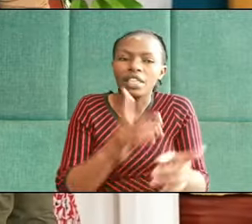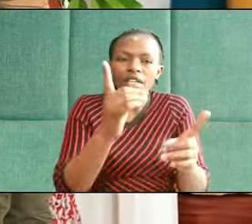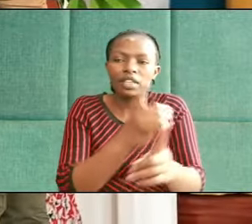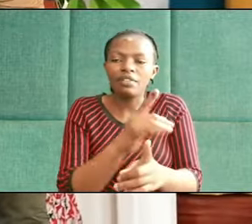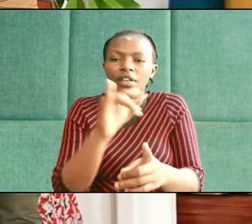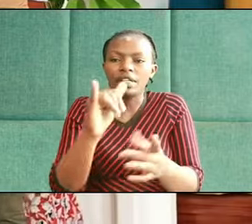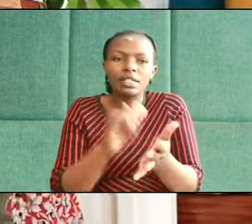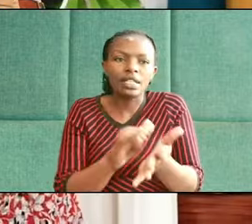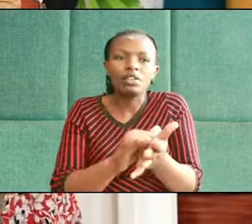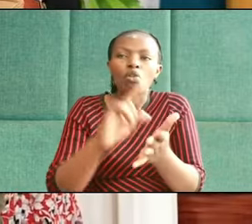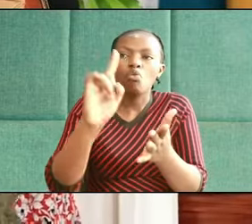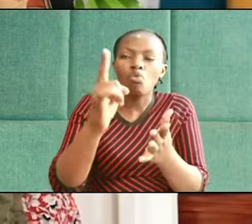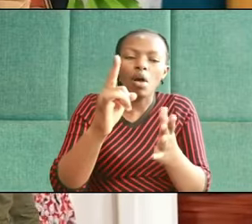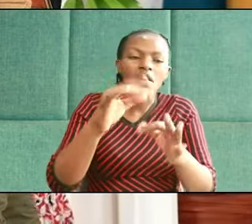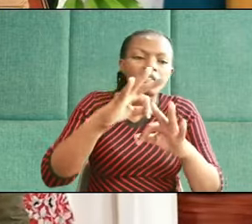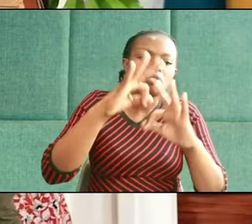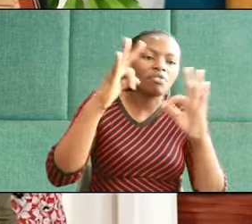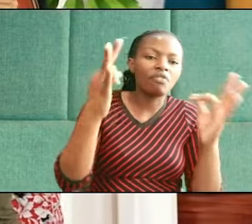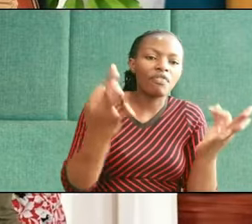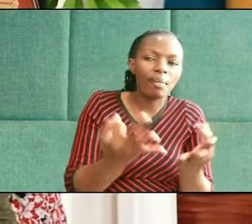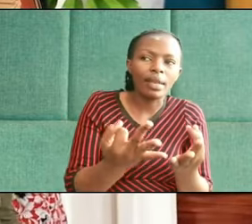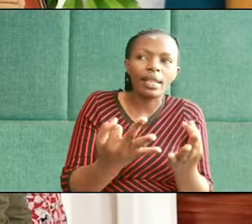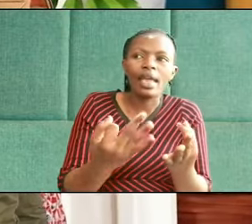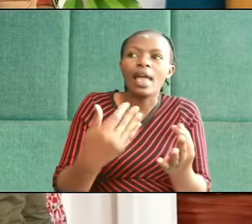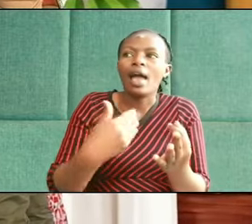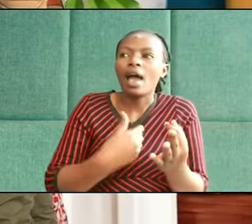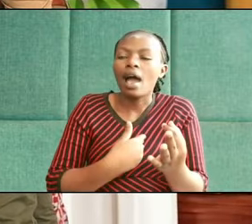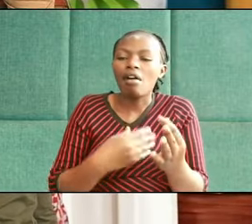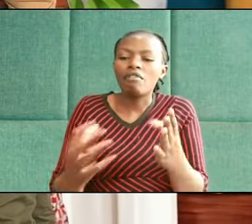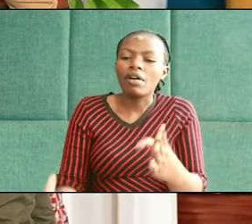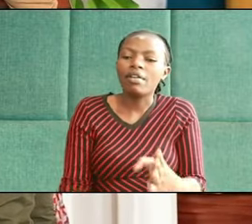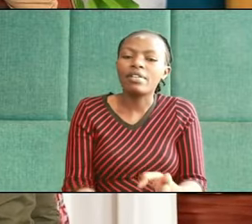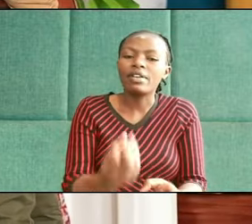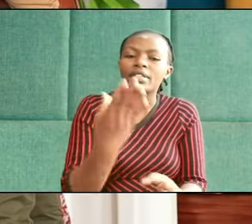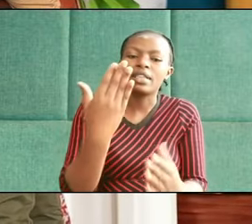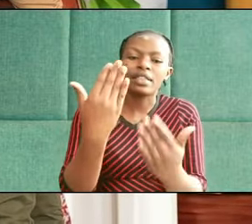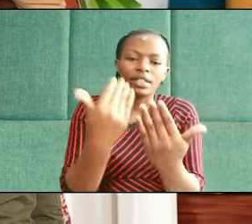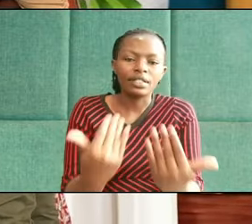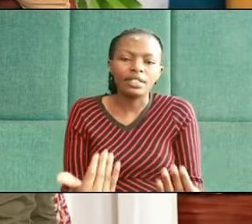that one family may have raised a child to just